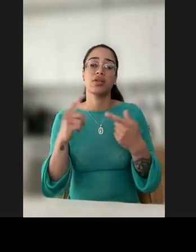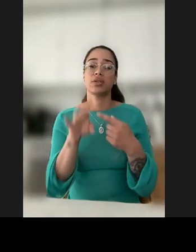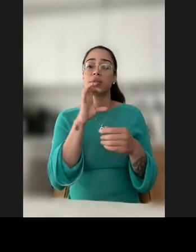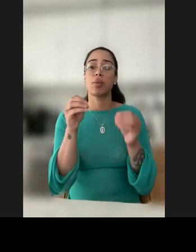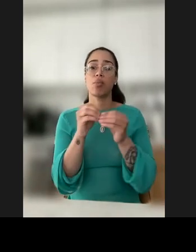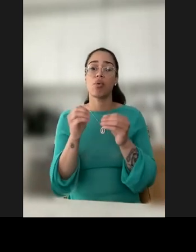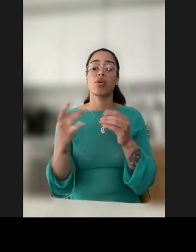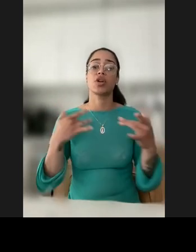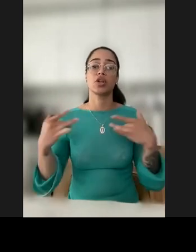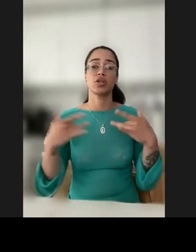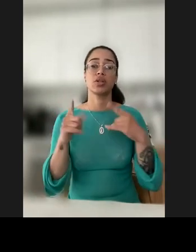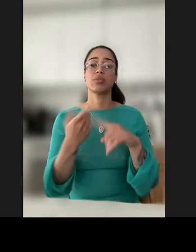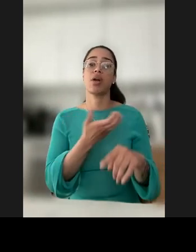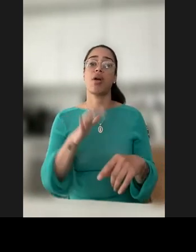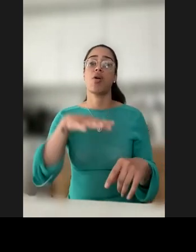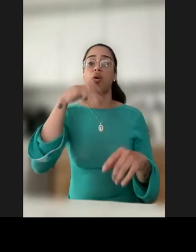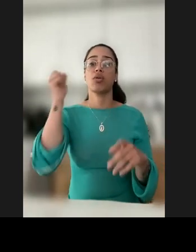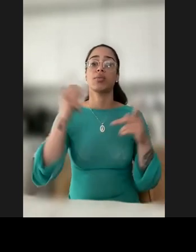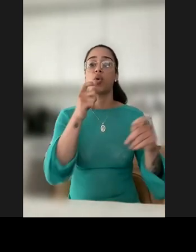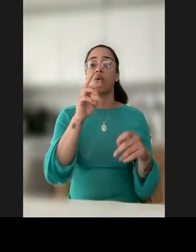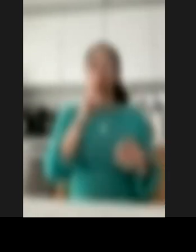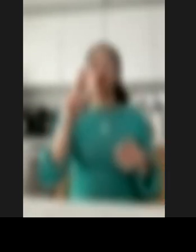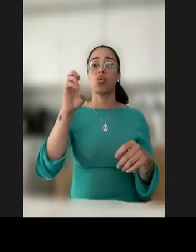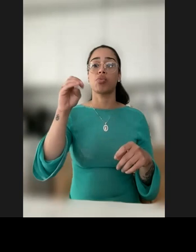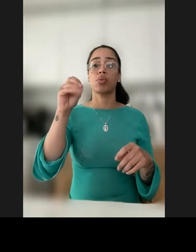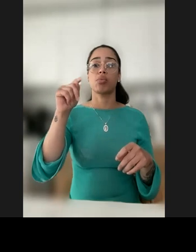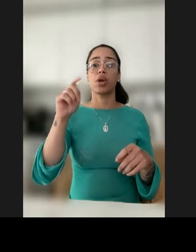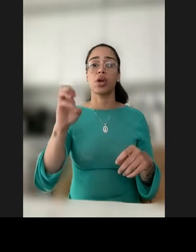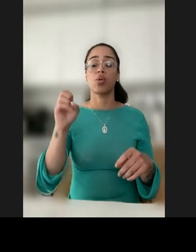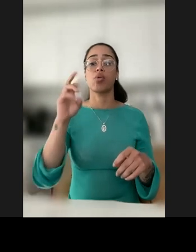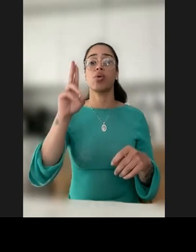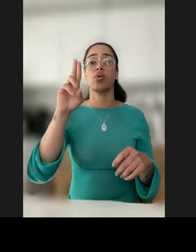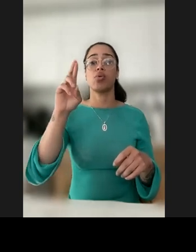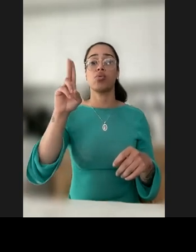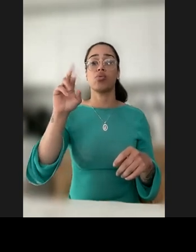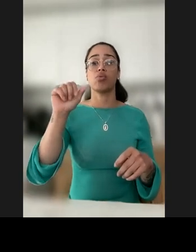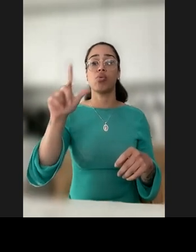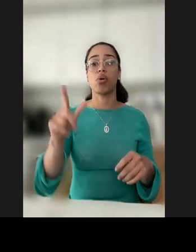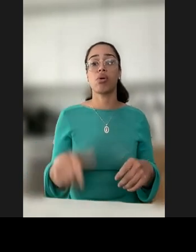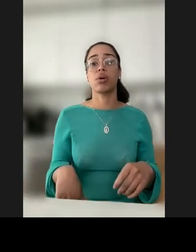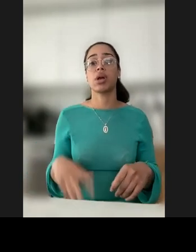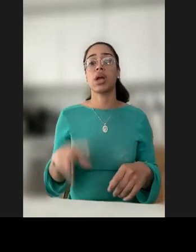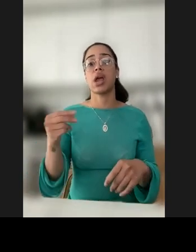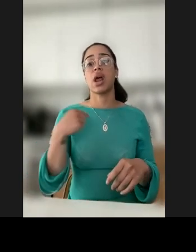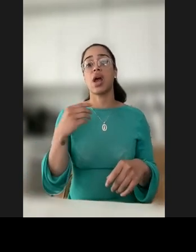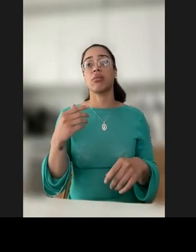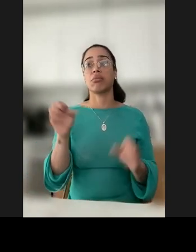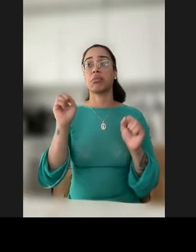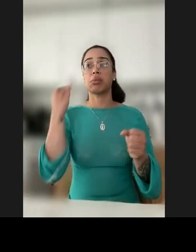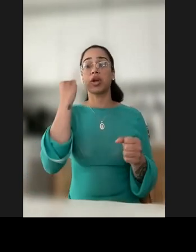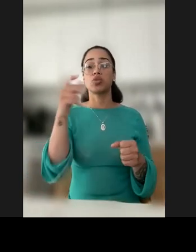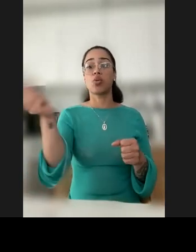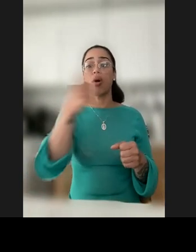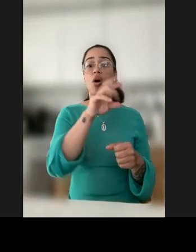older people who are remote and rural. And I would imagine you all are putting in a really,